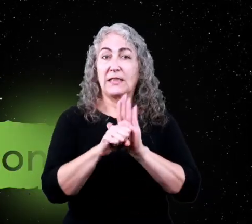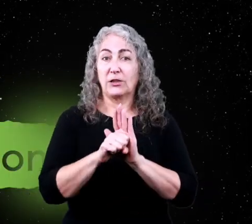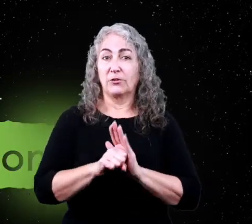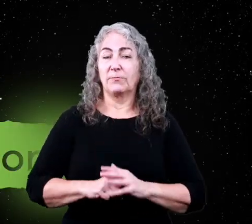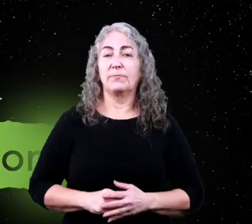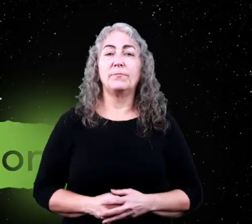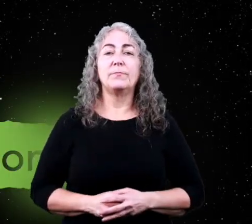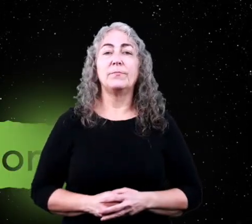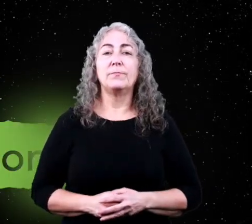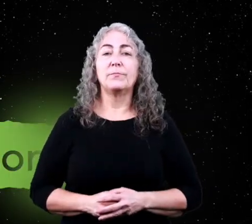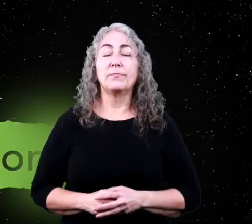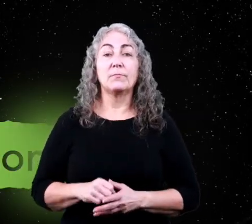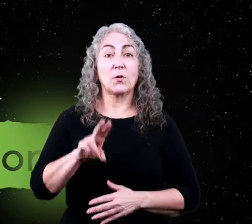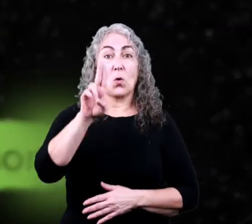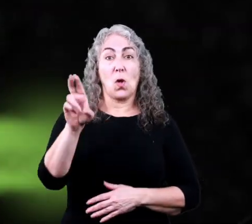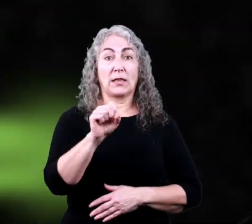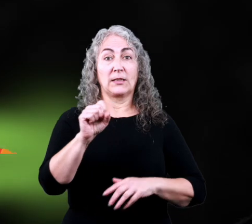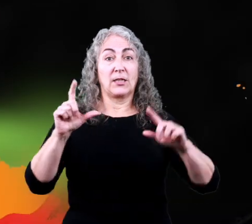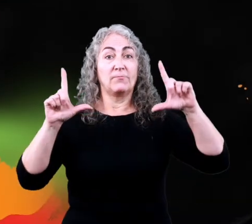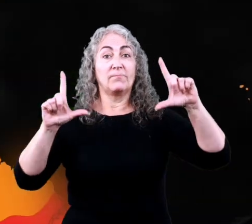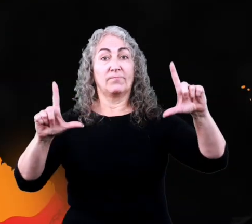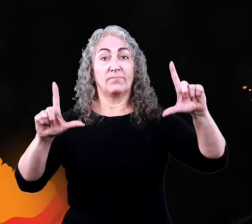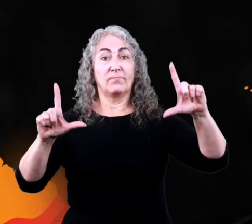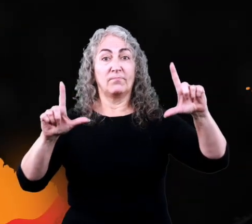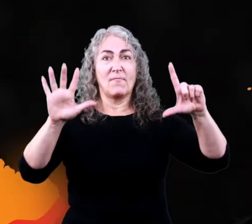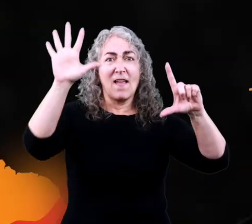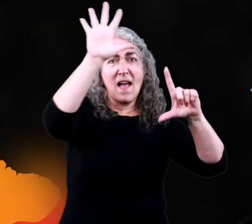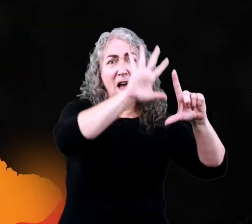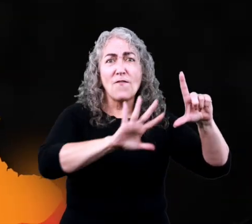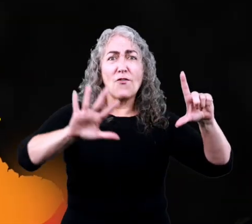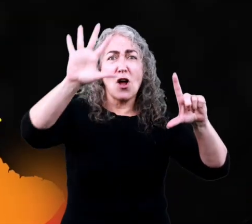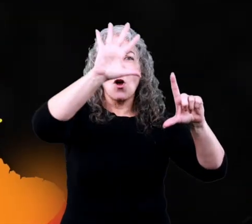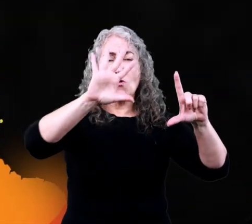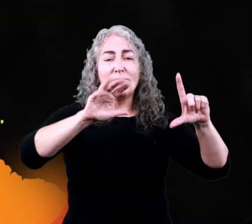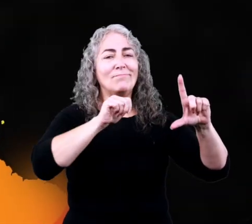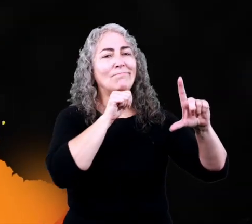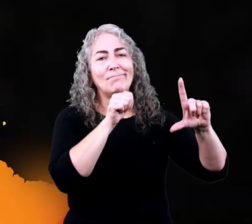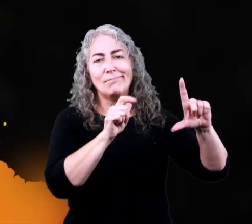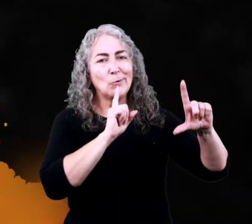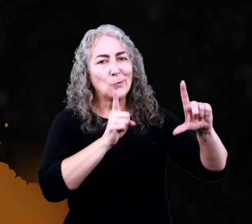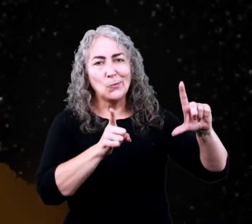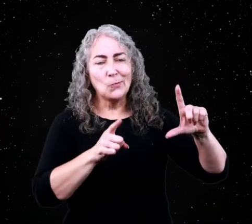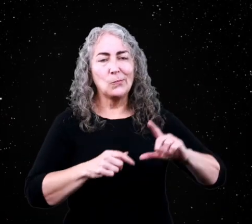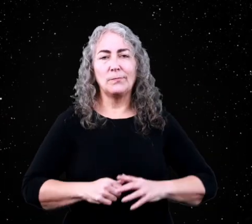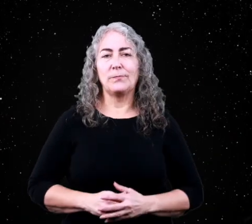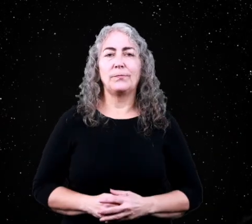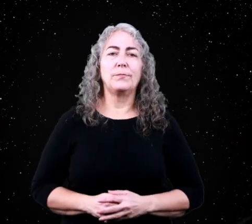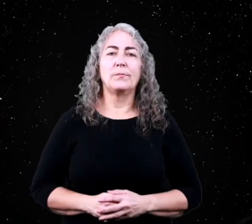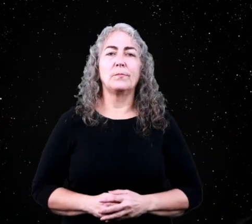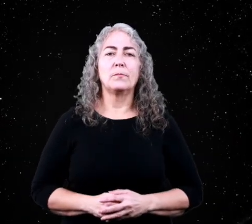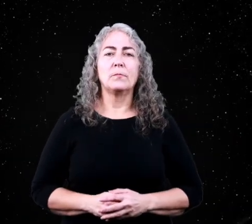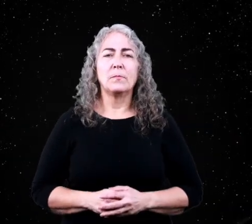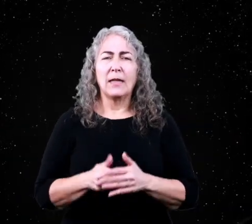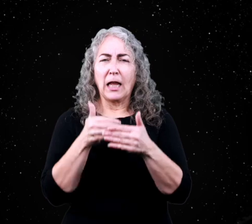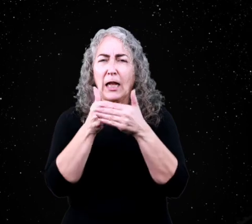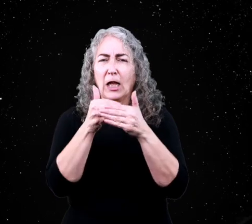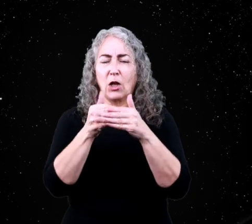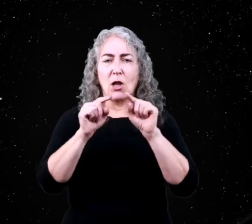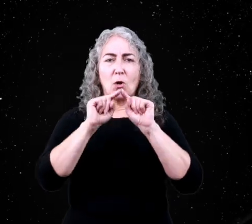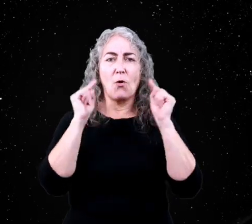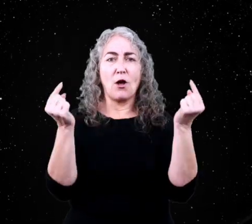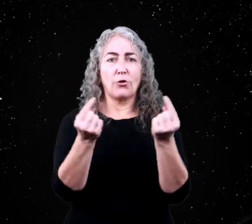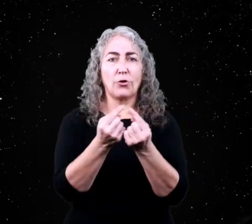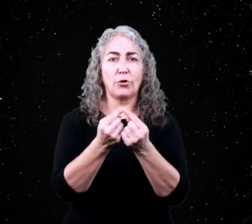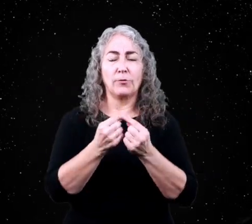seasons, like a lot of areas in the United States. But this is not true of everywhere. In